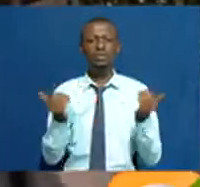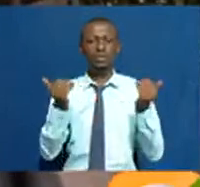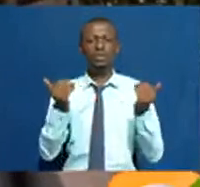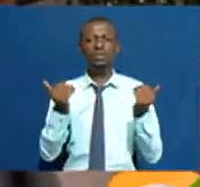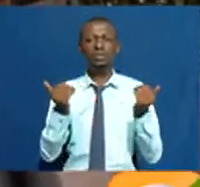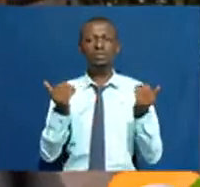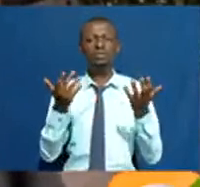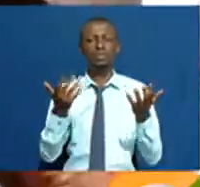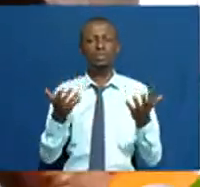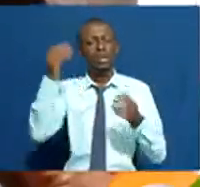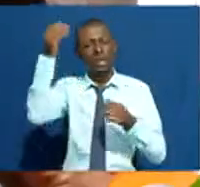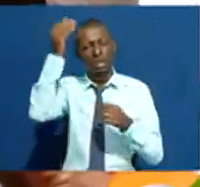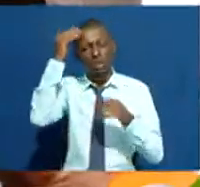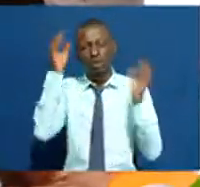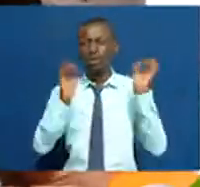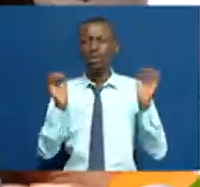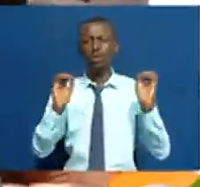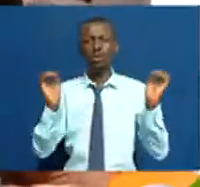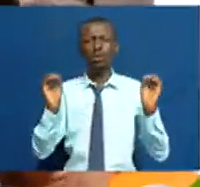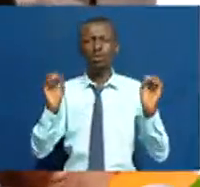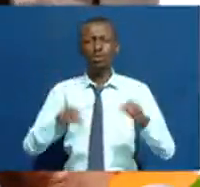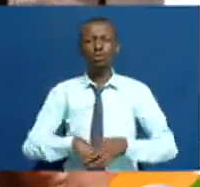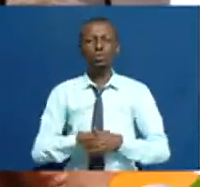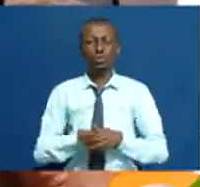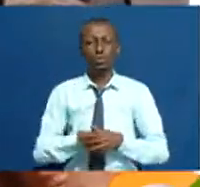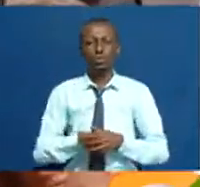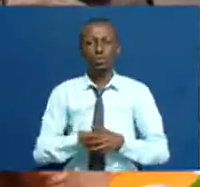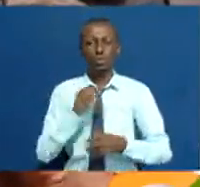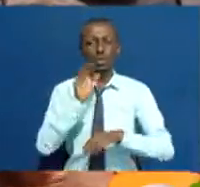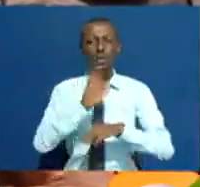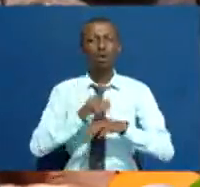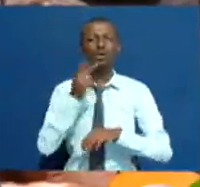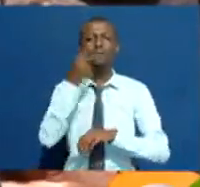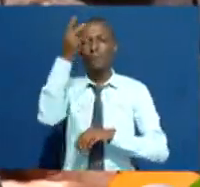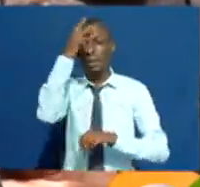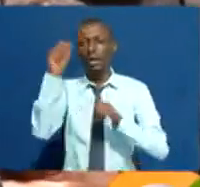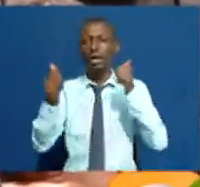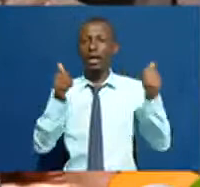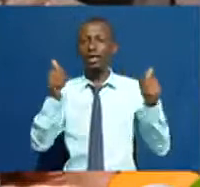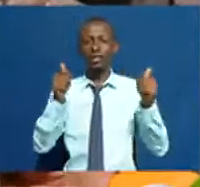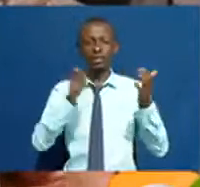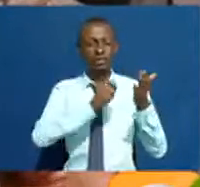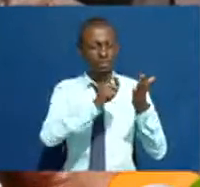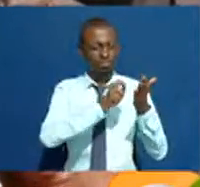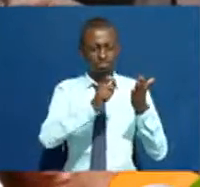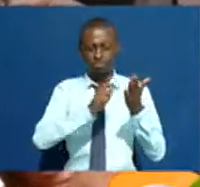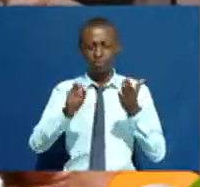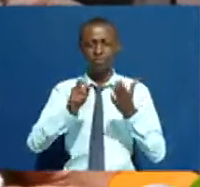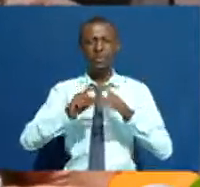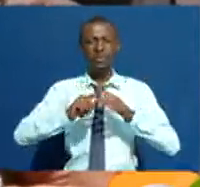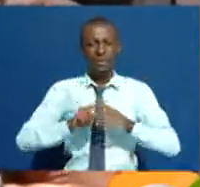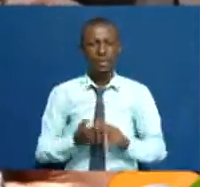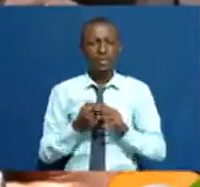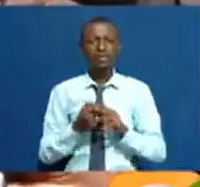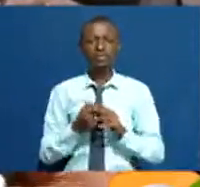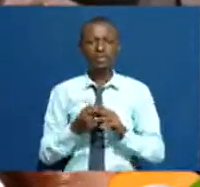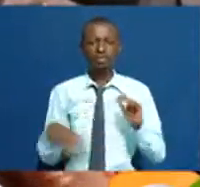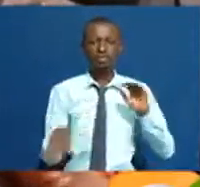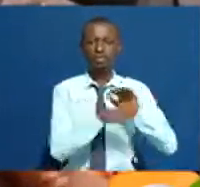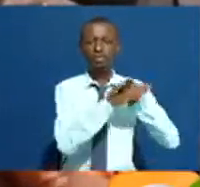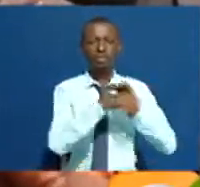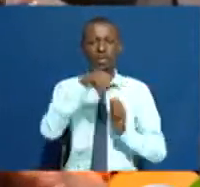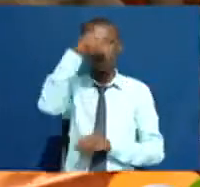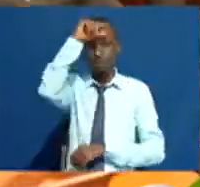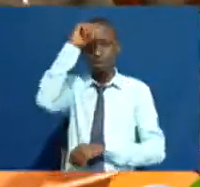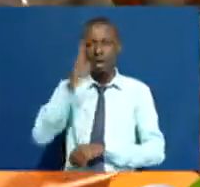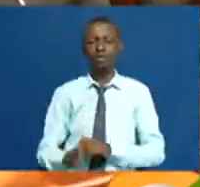uchinga, hakuna elimu. We are going to marshal our wasasi na wengine tuanze kuweka second adjust to impeach the governor and the